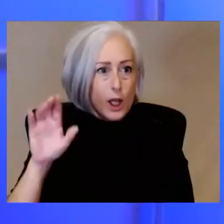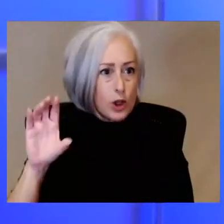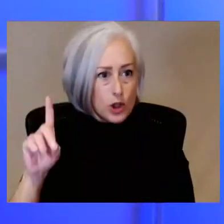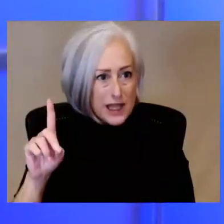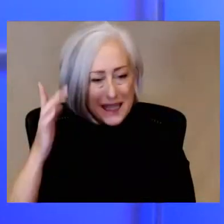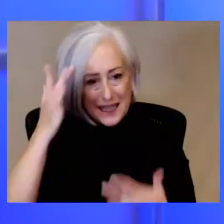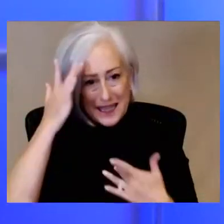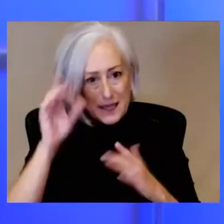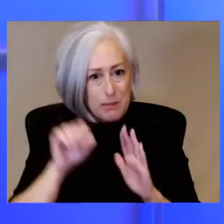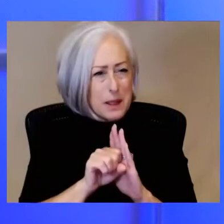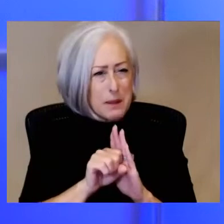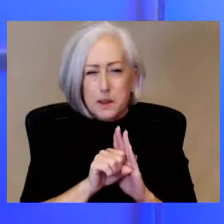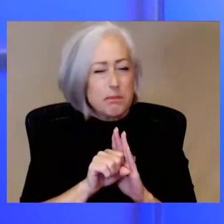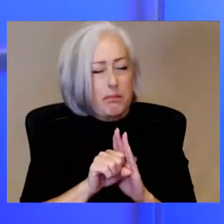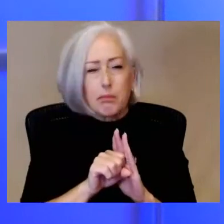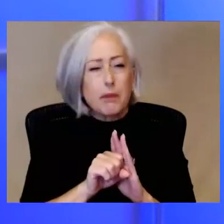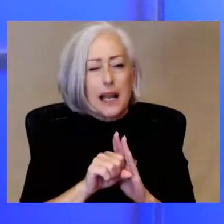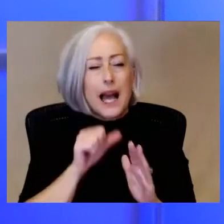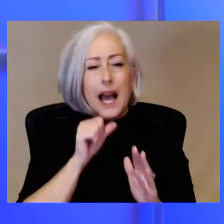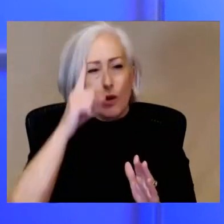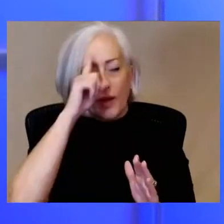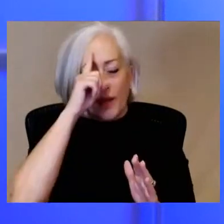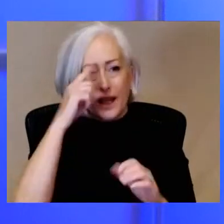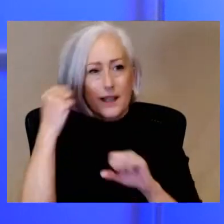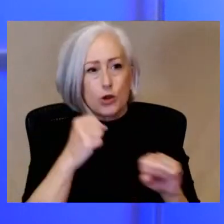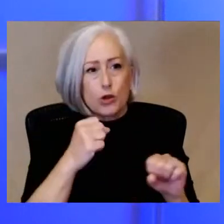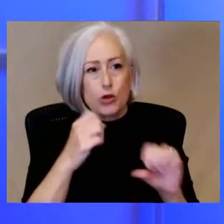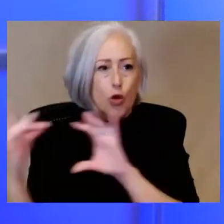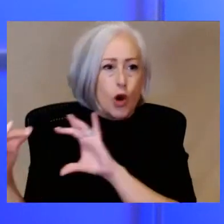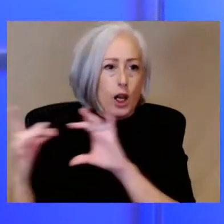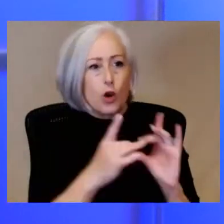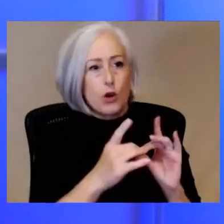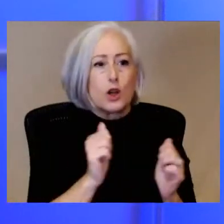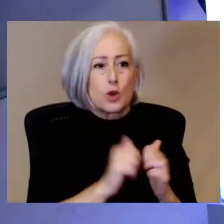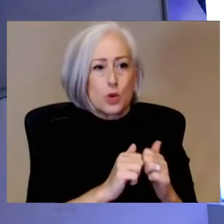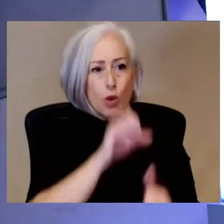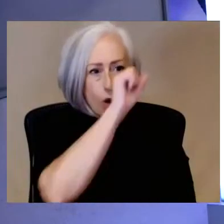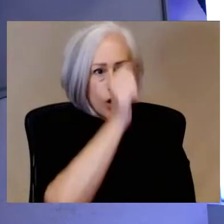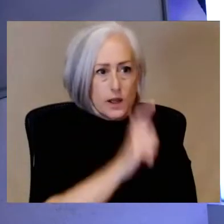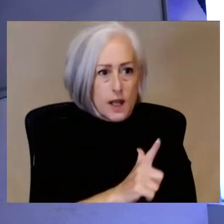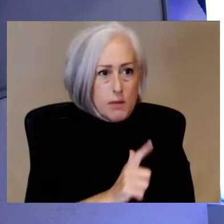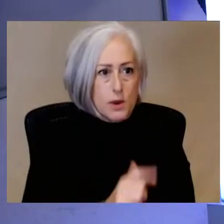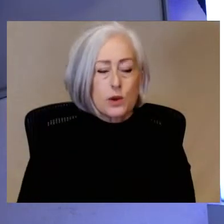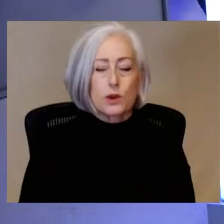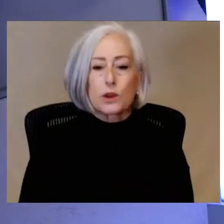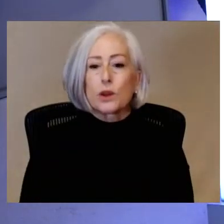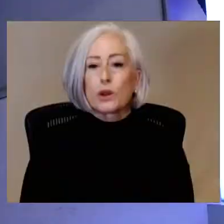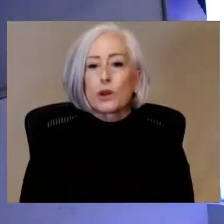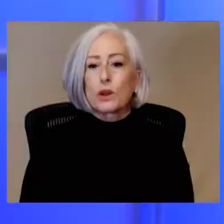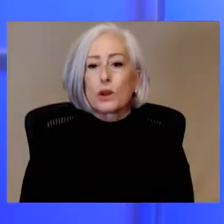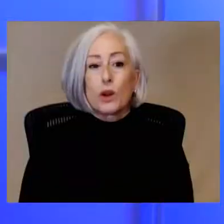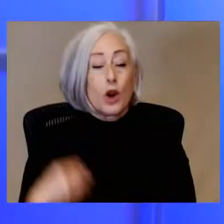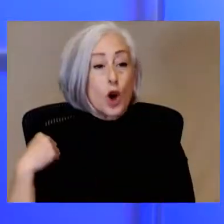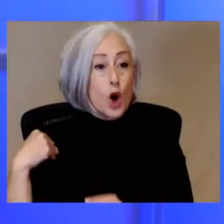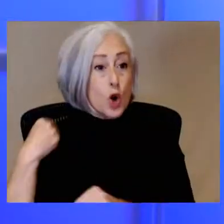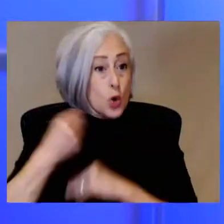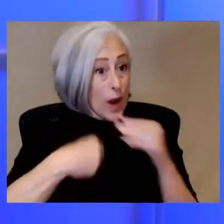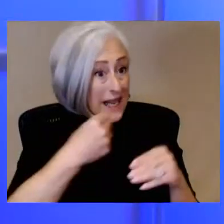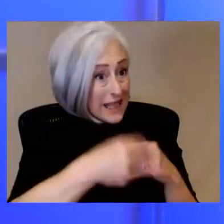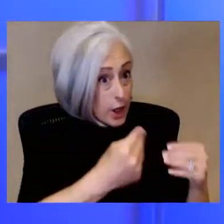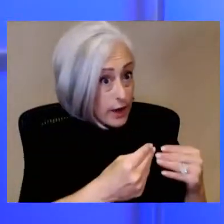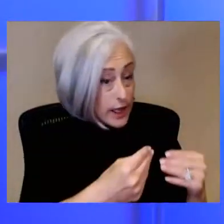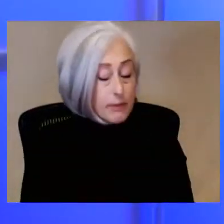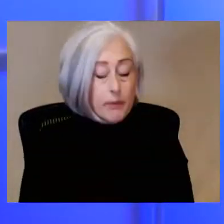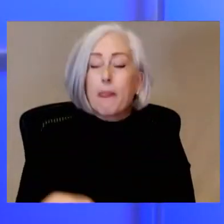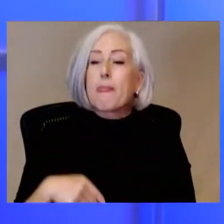it's a real strong theme or strong risk factor. Yeah, so what about heredity? Well, heredity is important.